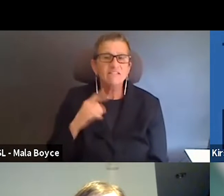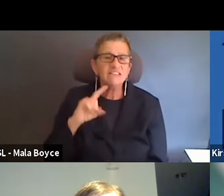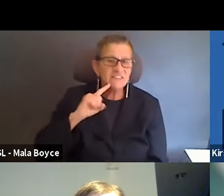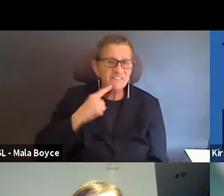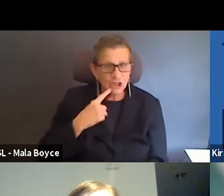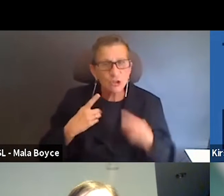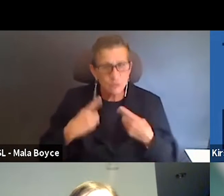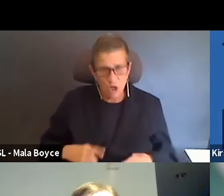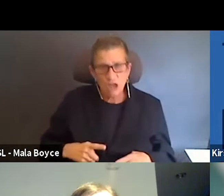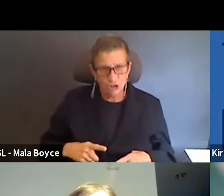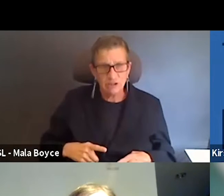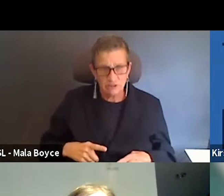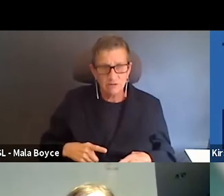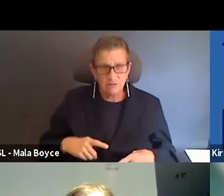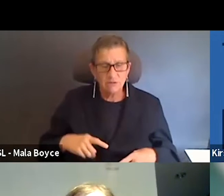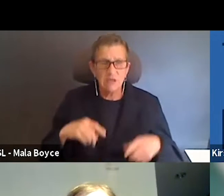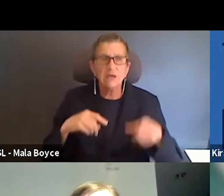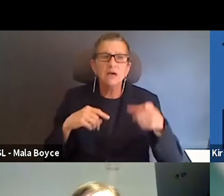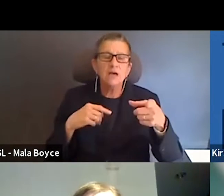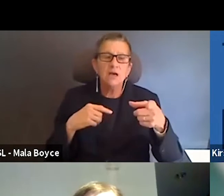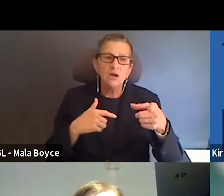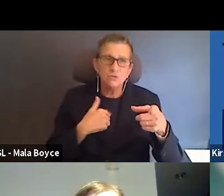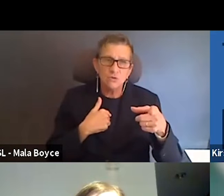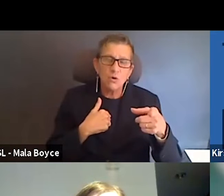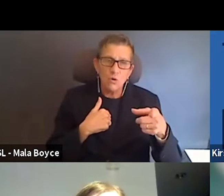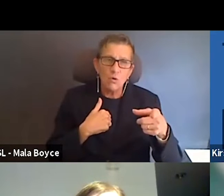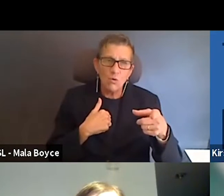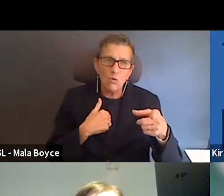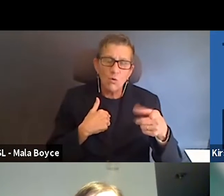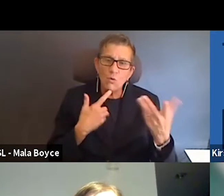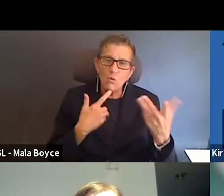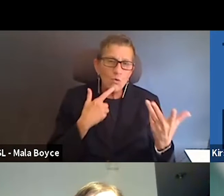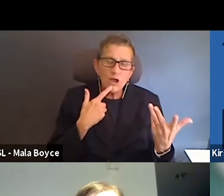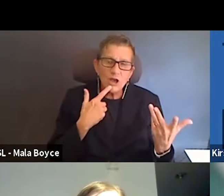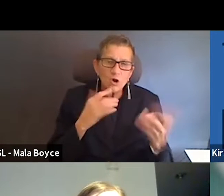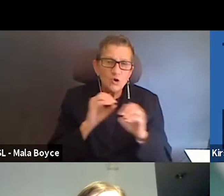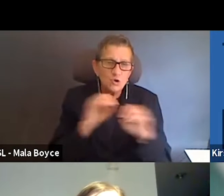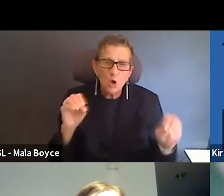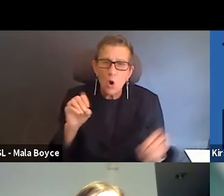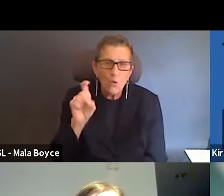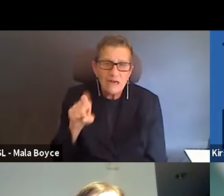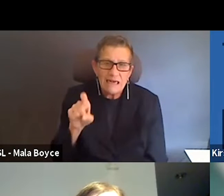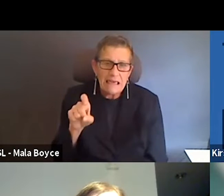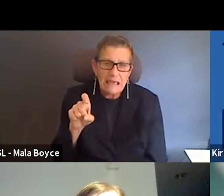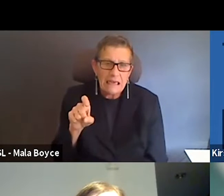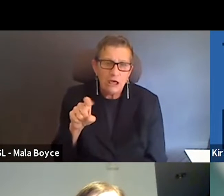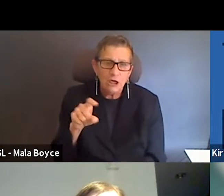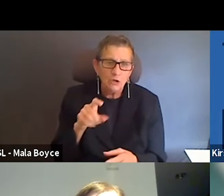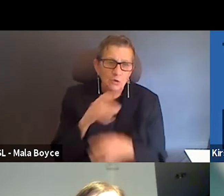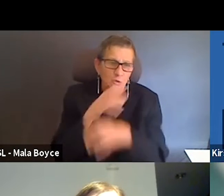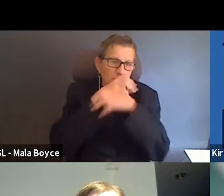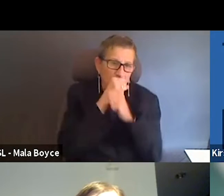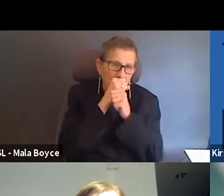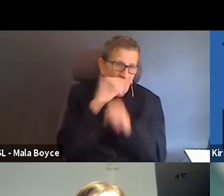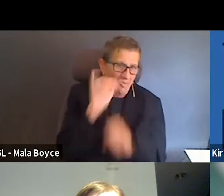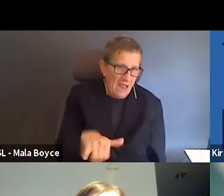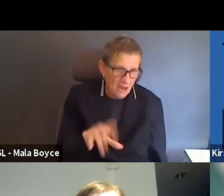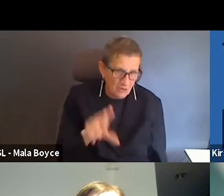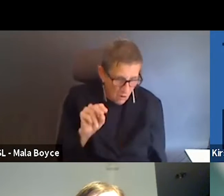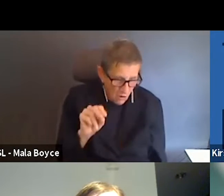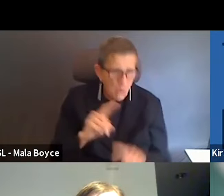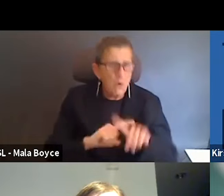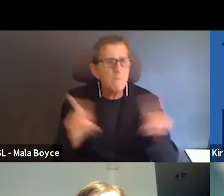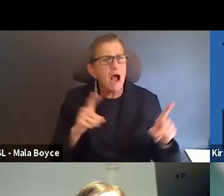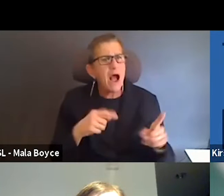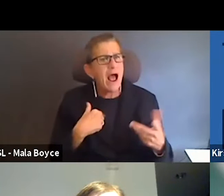depression. And so there's no need to disclose that, but I kind of off the